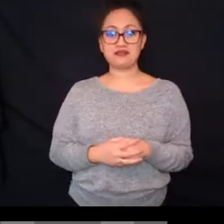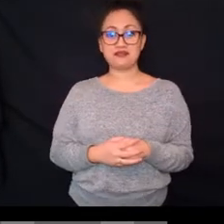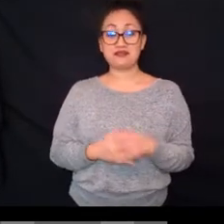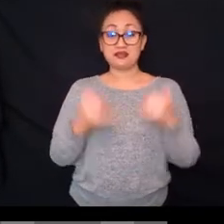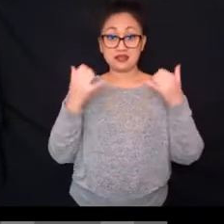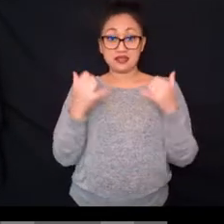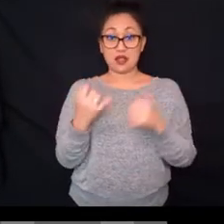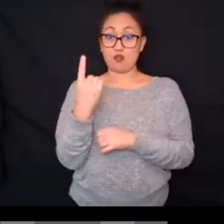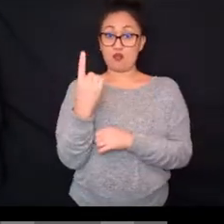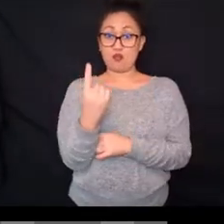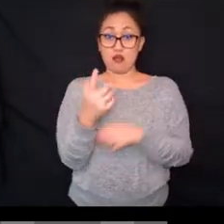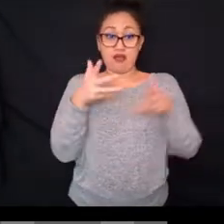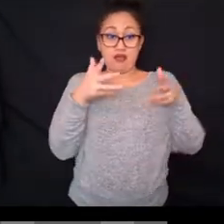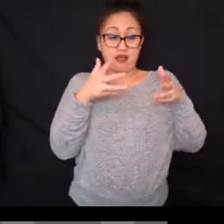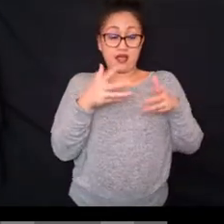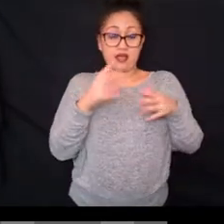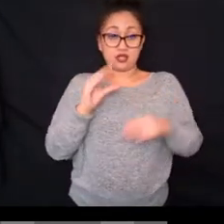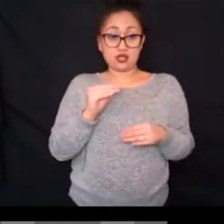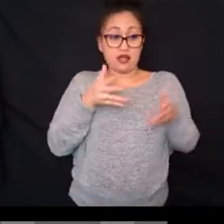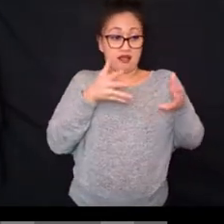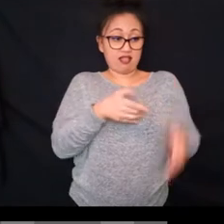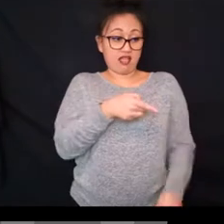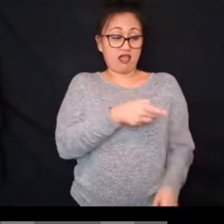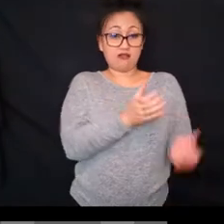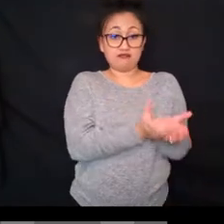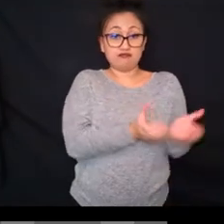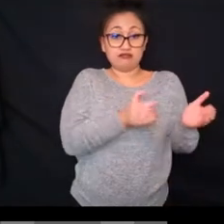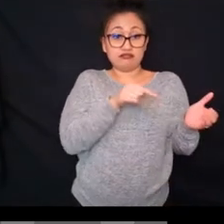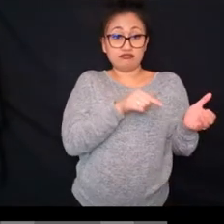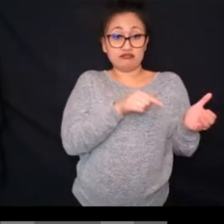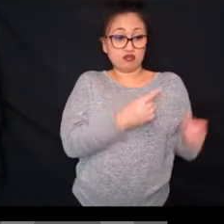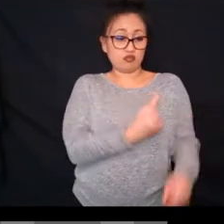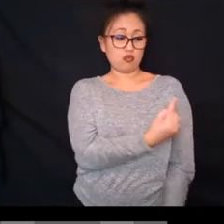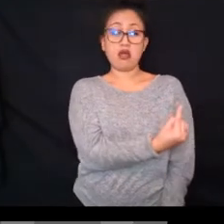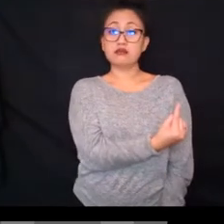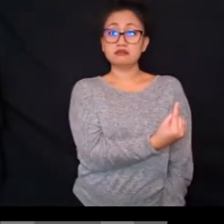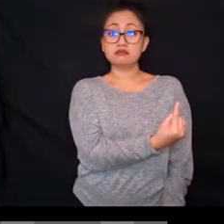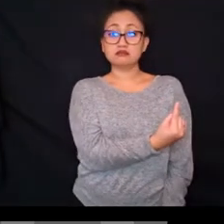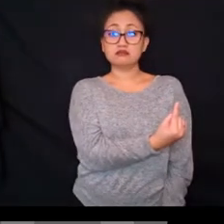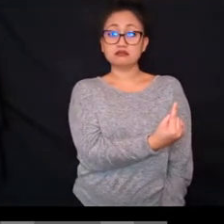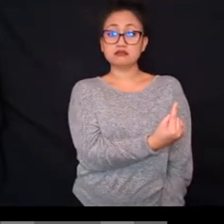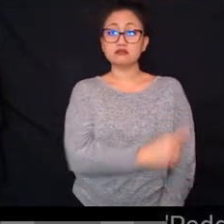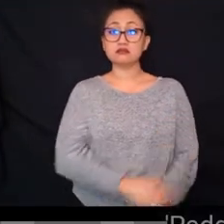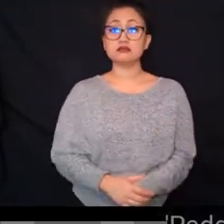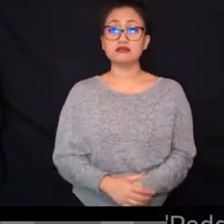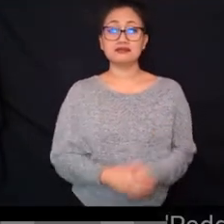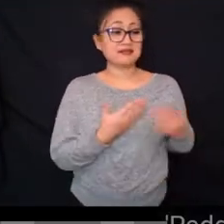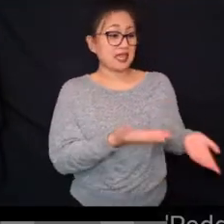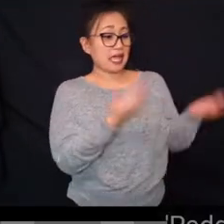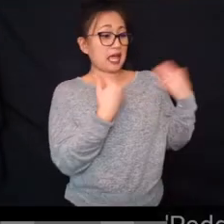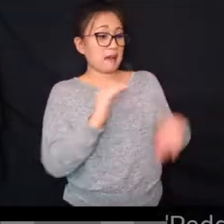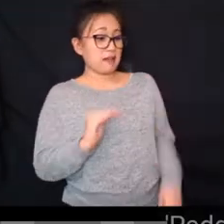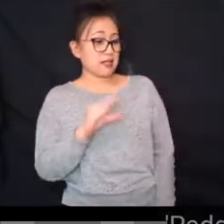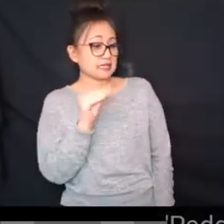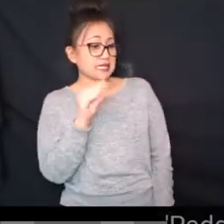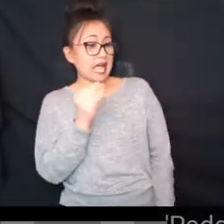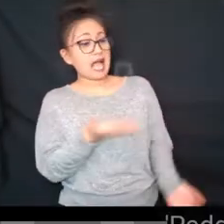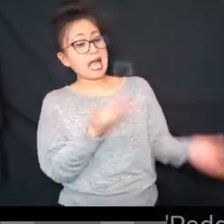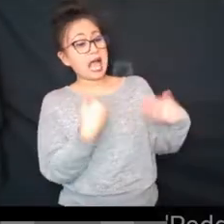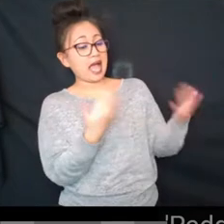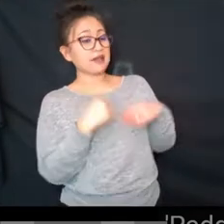one little duckling in the nest. Just one little quack. Come, little duckling, Mama called